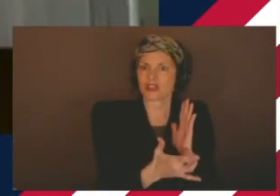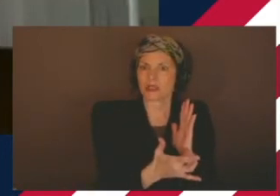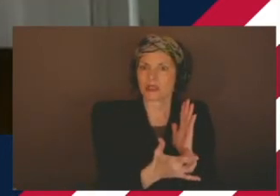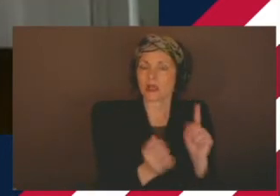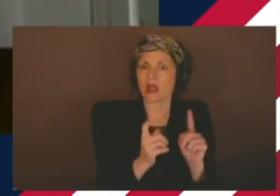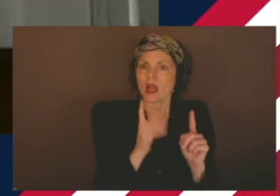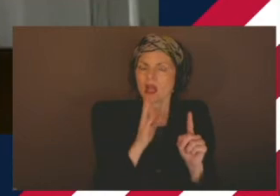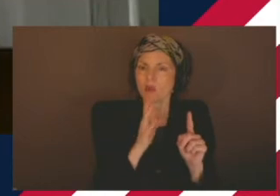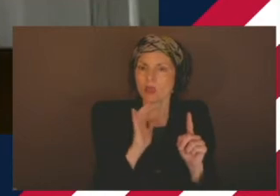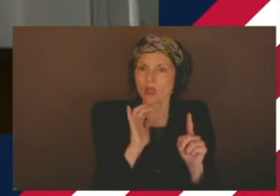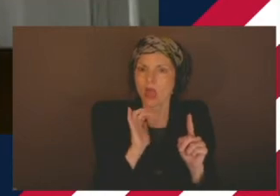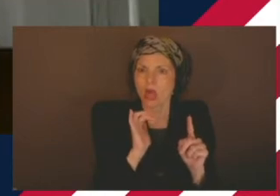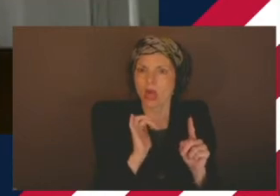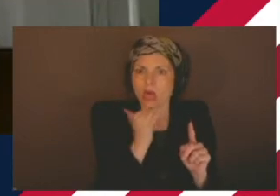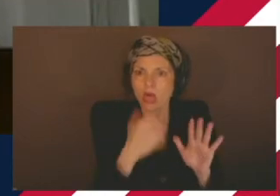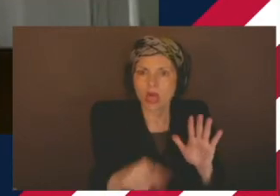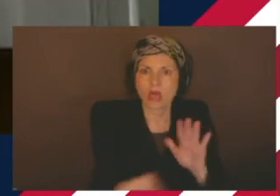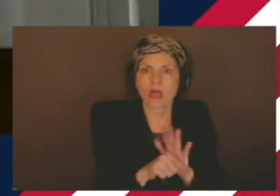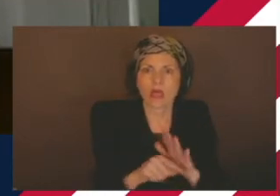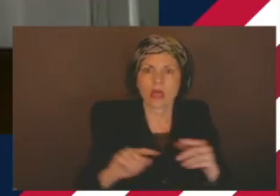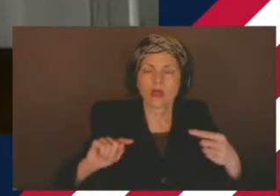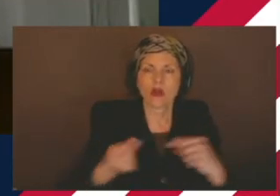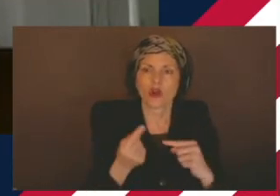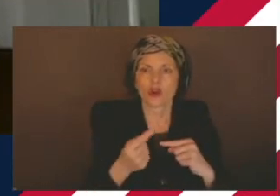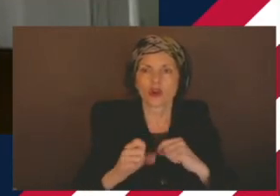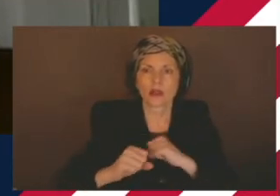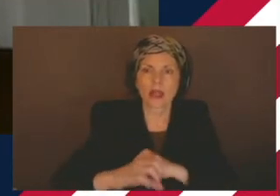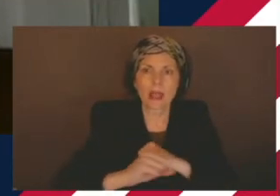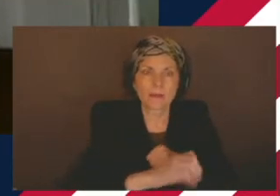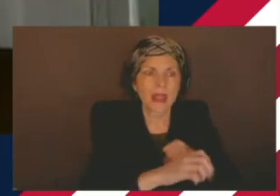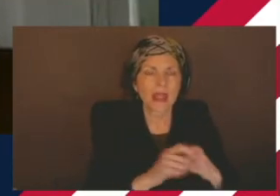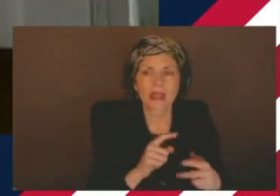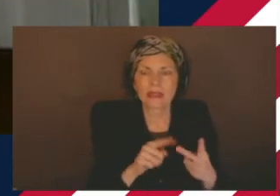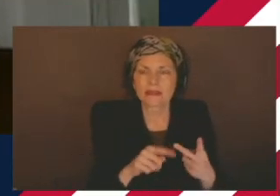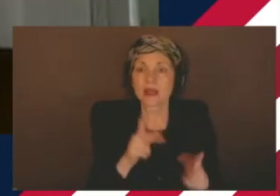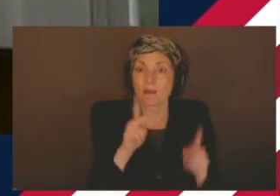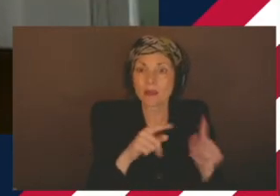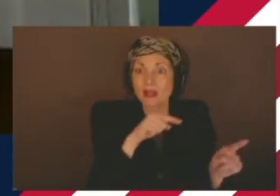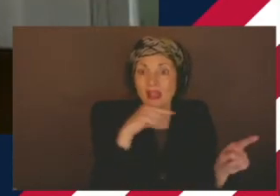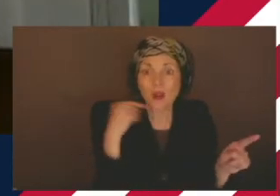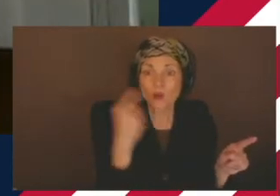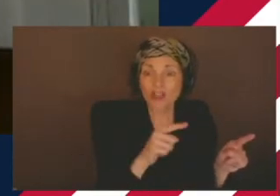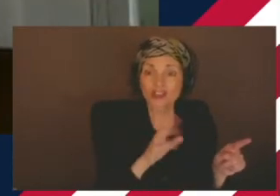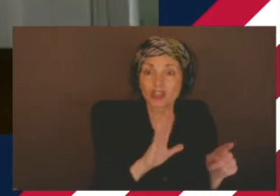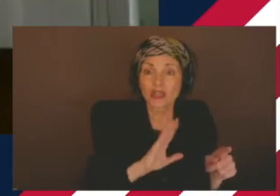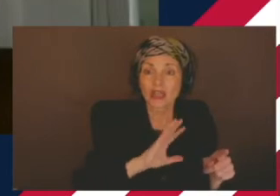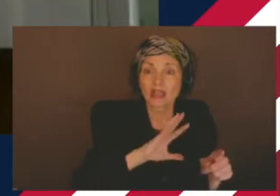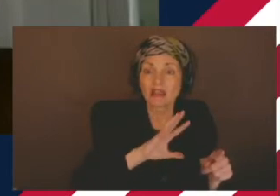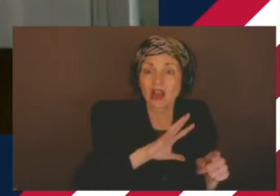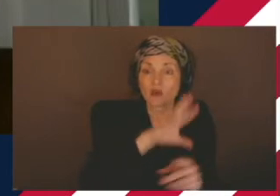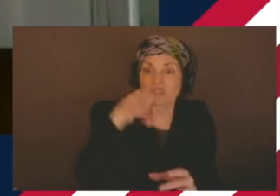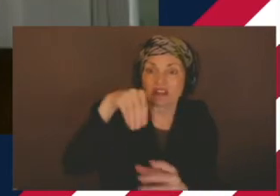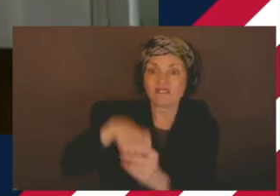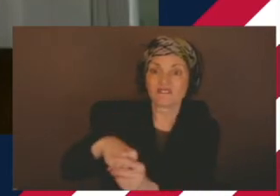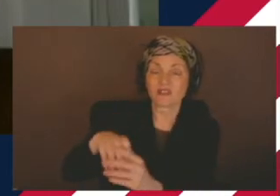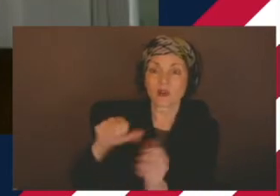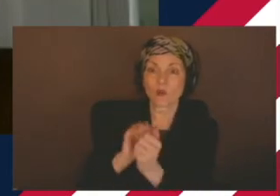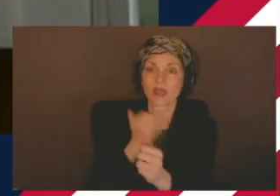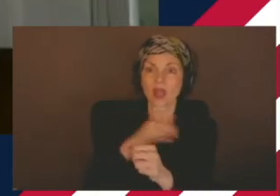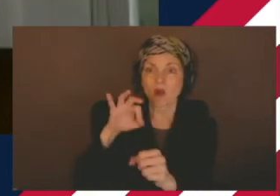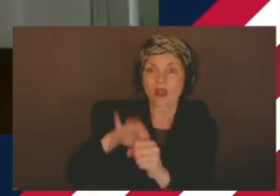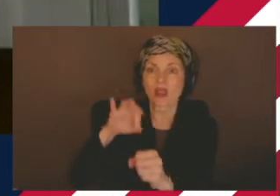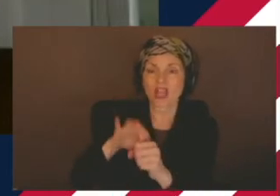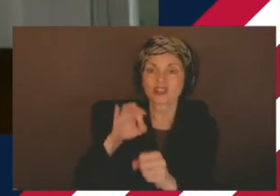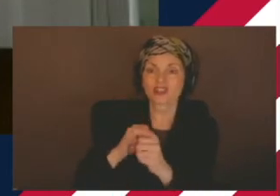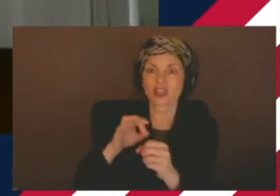We're finding that other countries like Russia are interfering in elections and undermining democratic governments, not just our own, but others